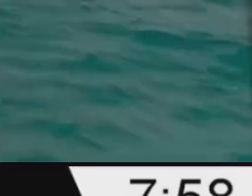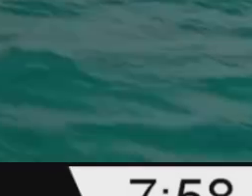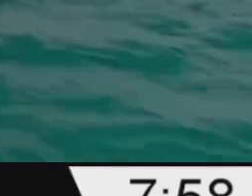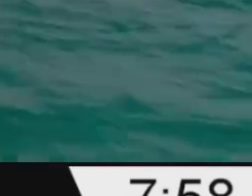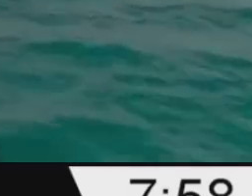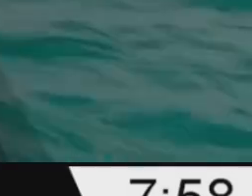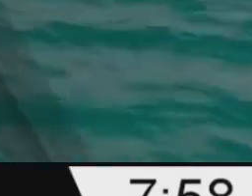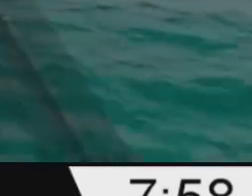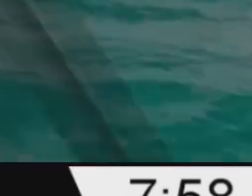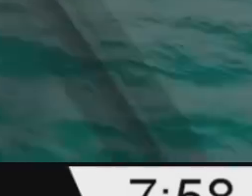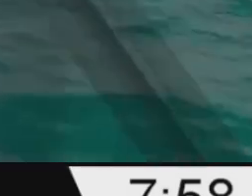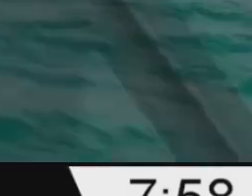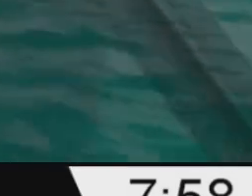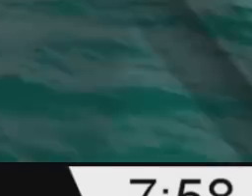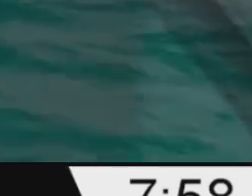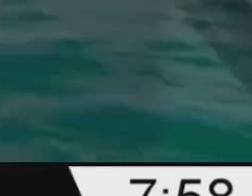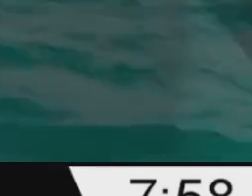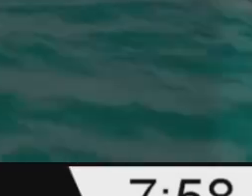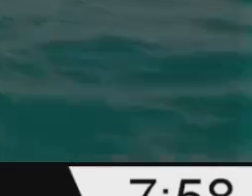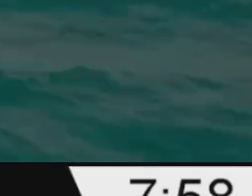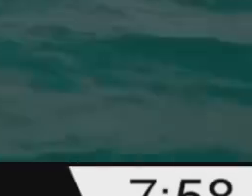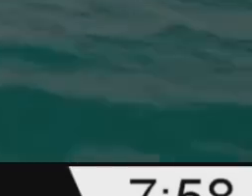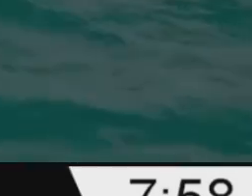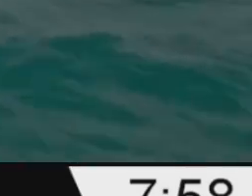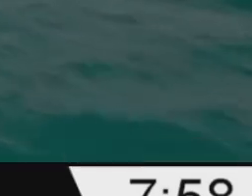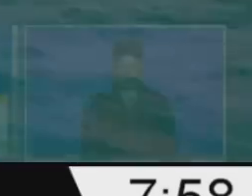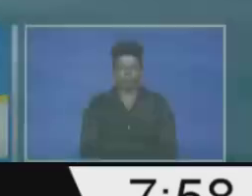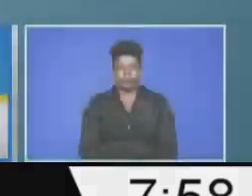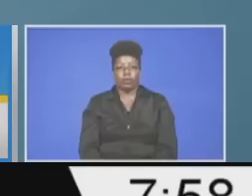Time now for weather.